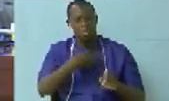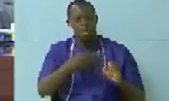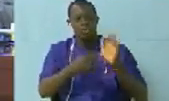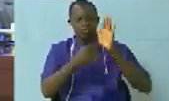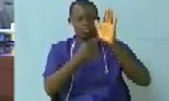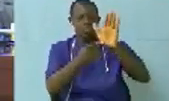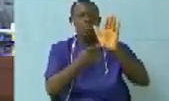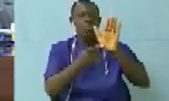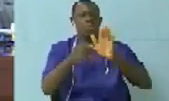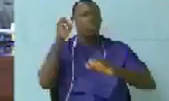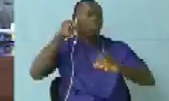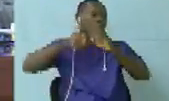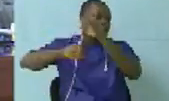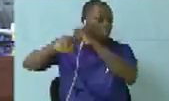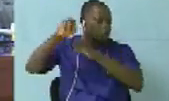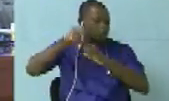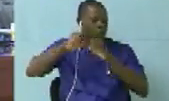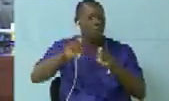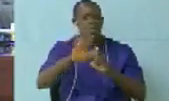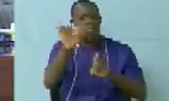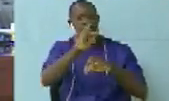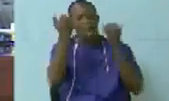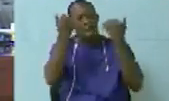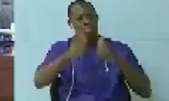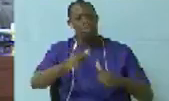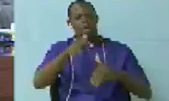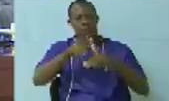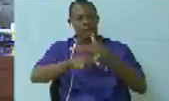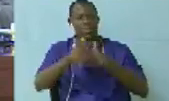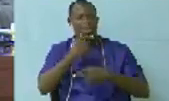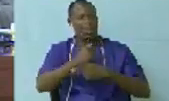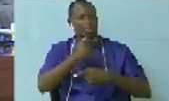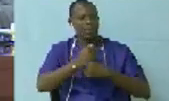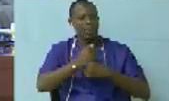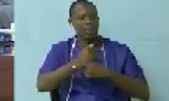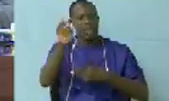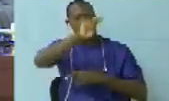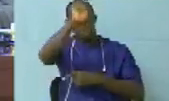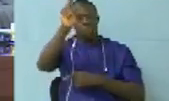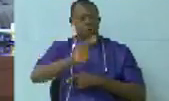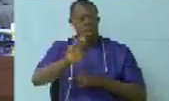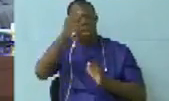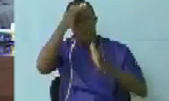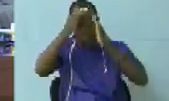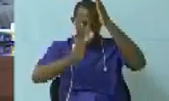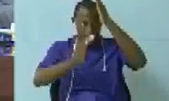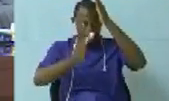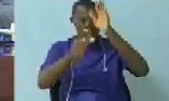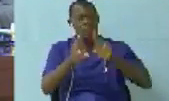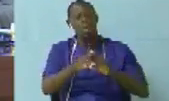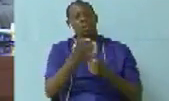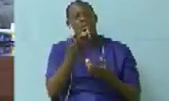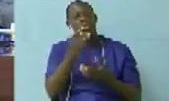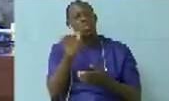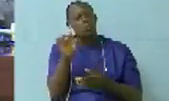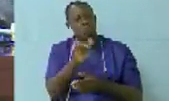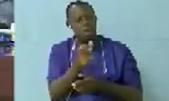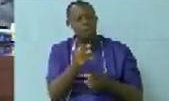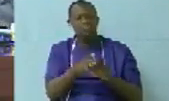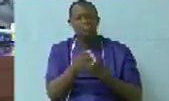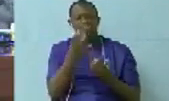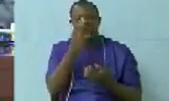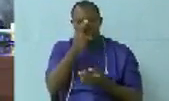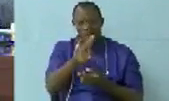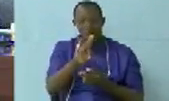culture that prevailed in the Gambian National Army, of wherein they would try